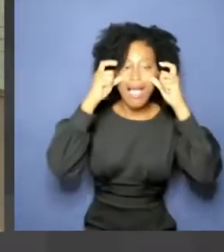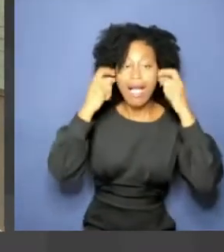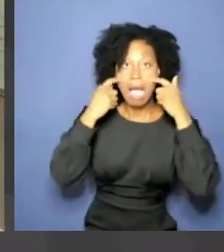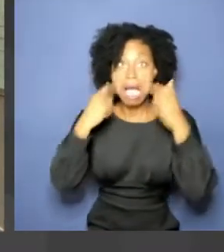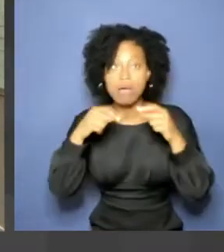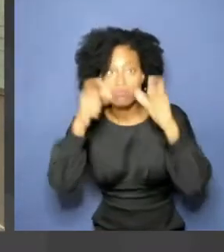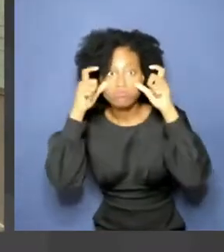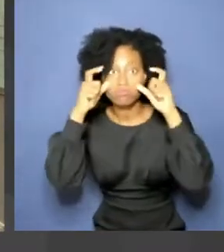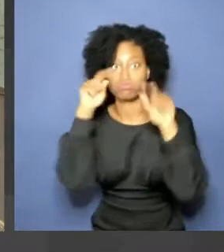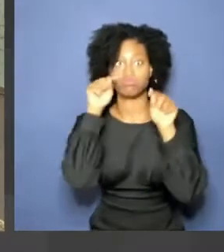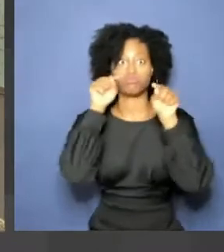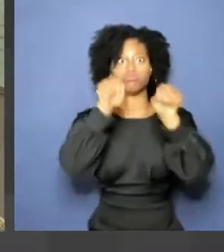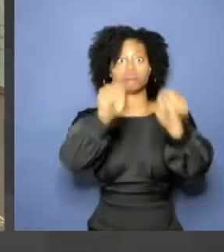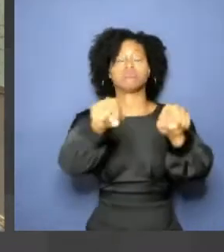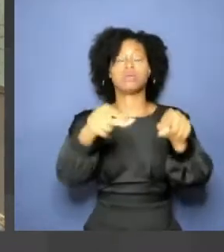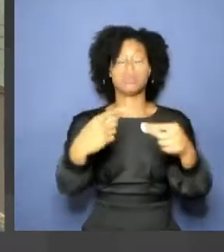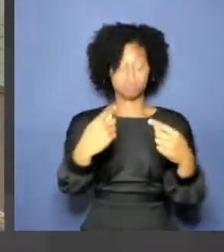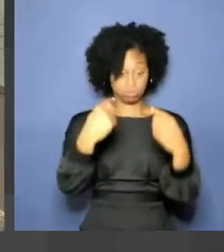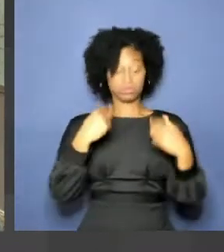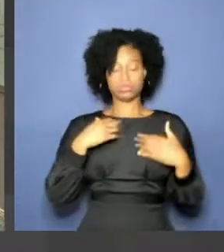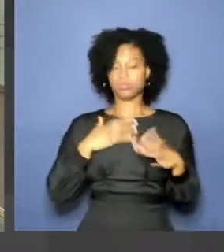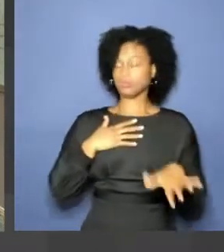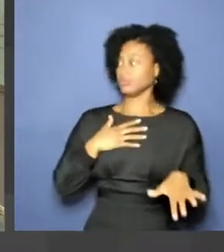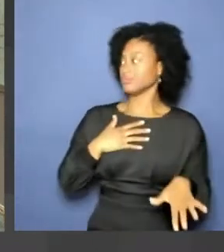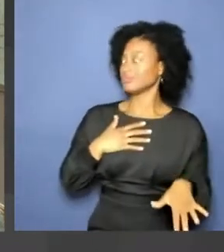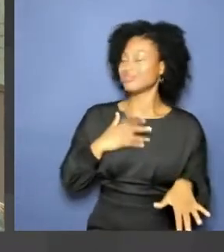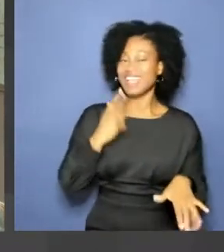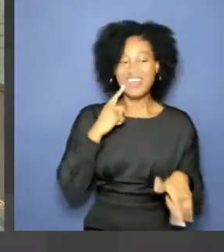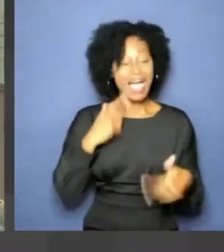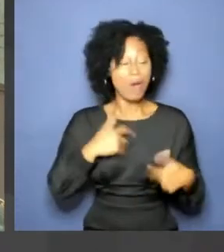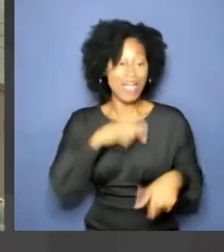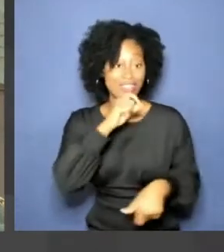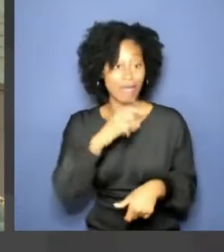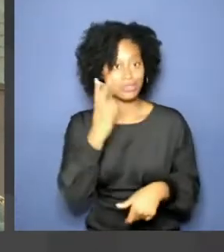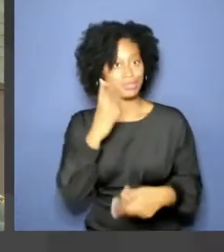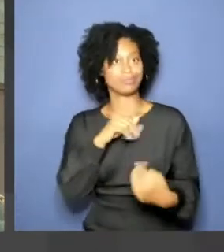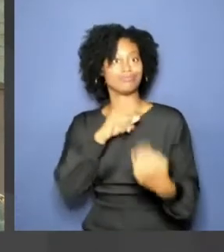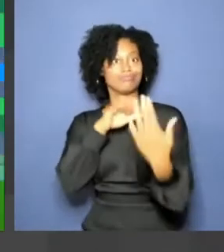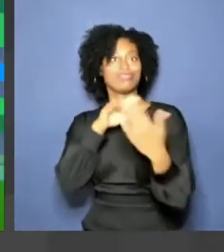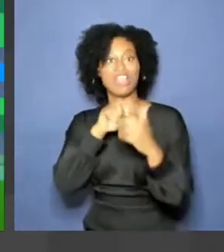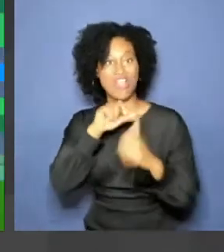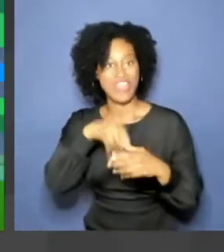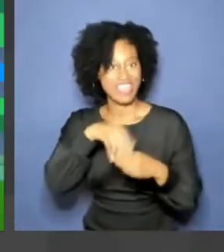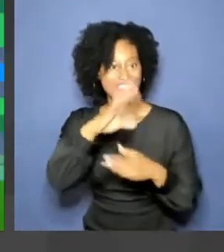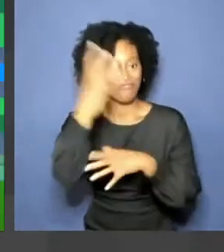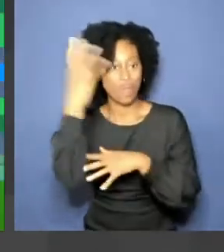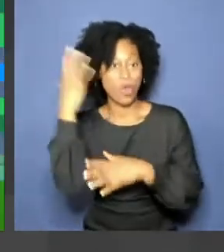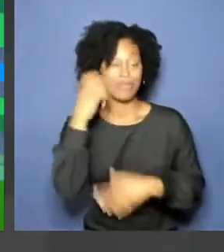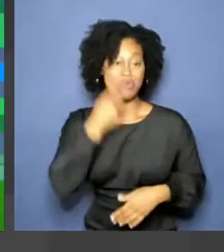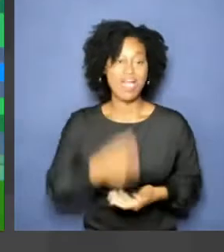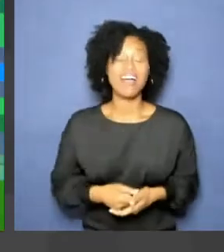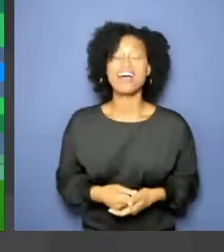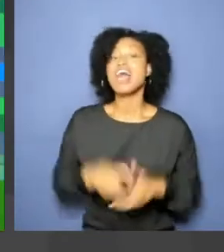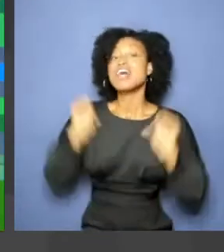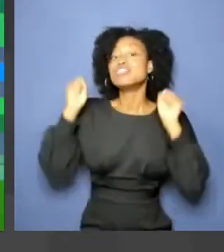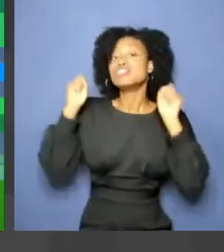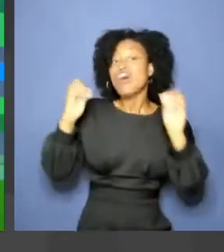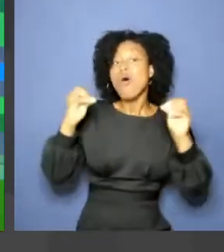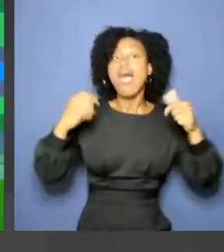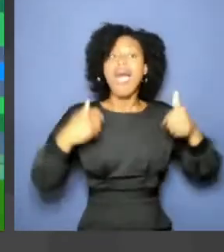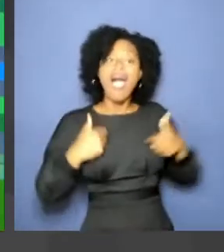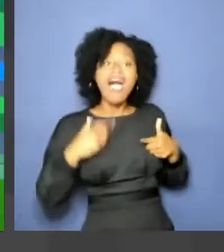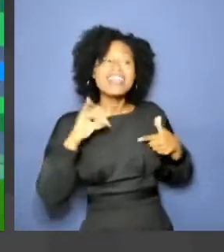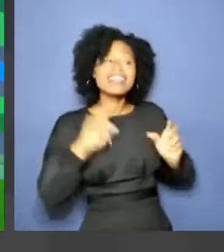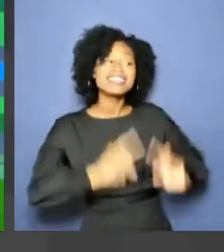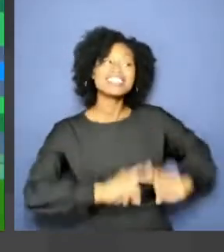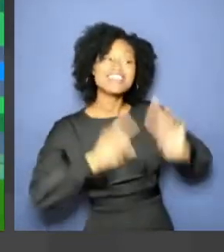my soul. I love it. I would love to just happen upon Evelyn in the forest. So I went a totally different direction from